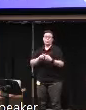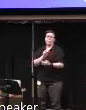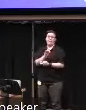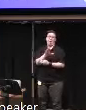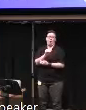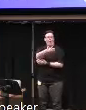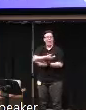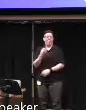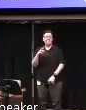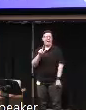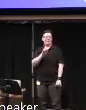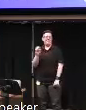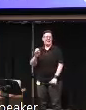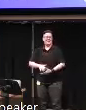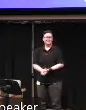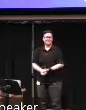Lee.